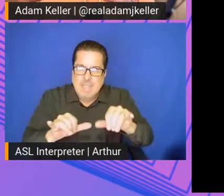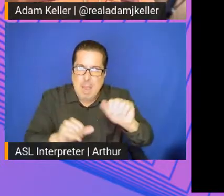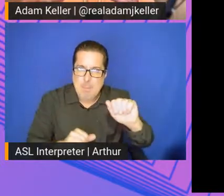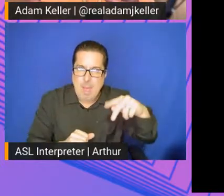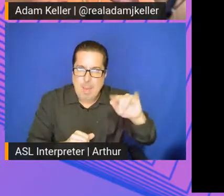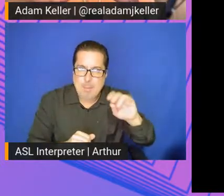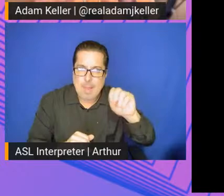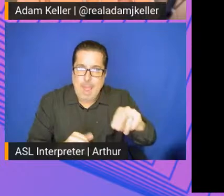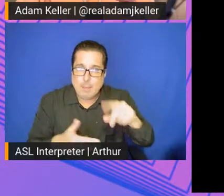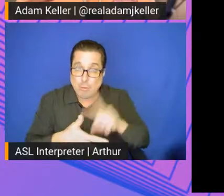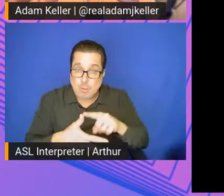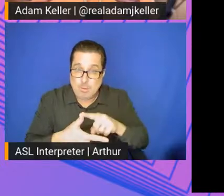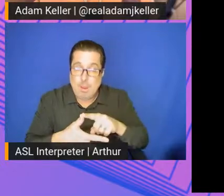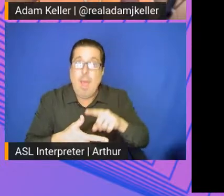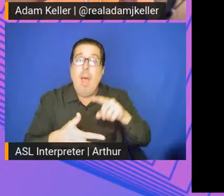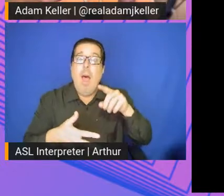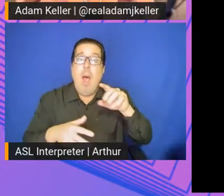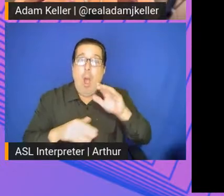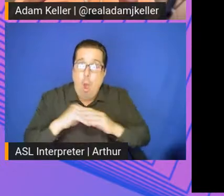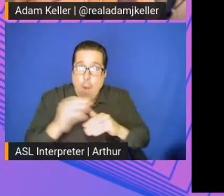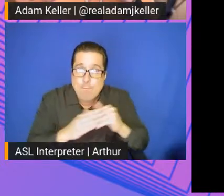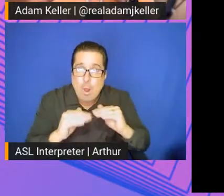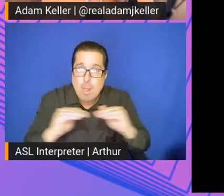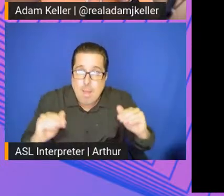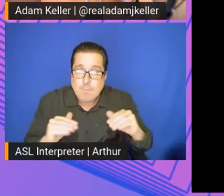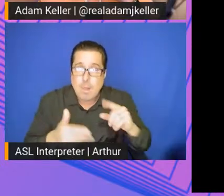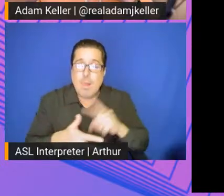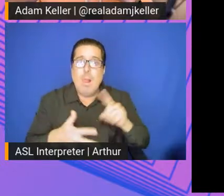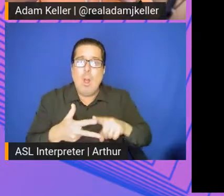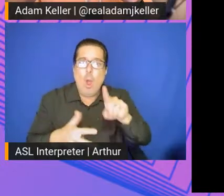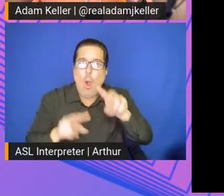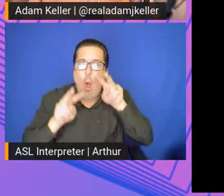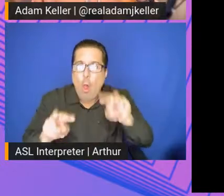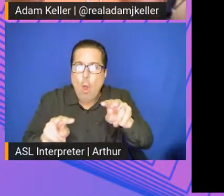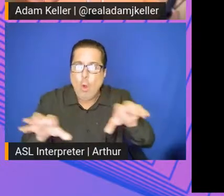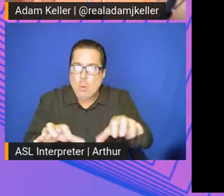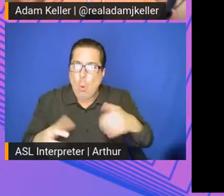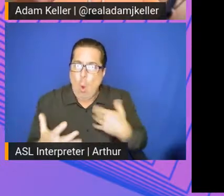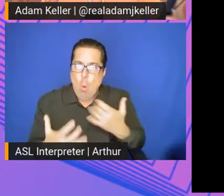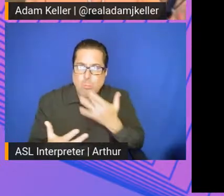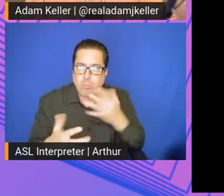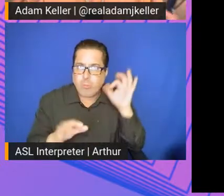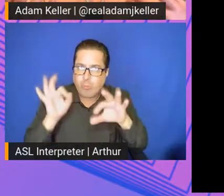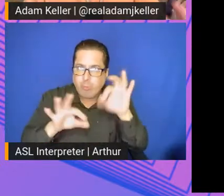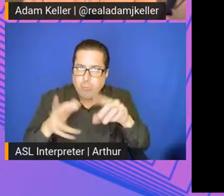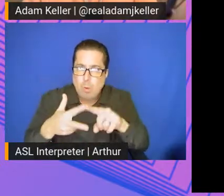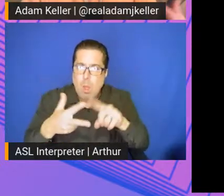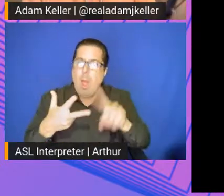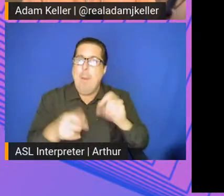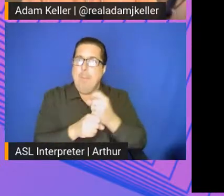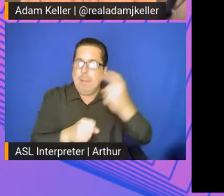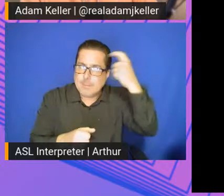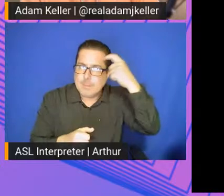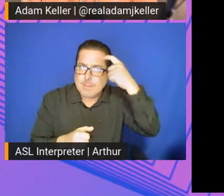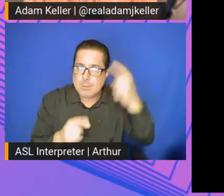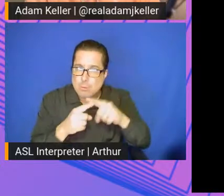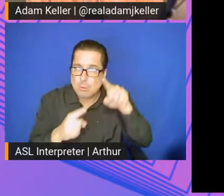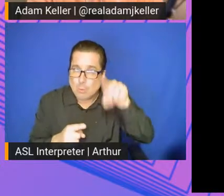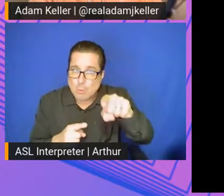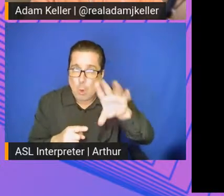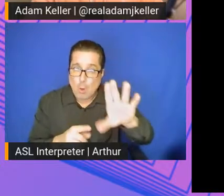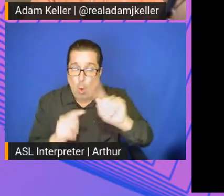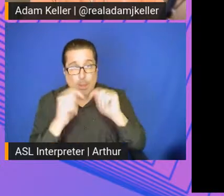comes down to is the comfort level and what you're looking to do, and what makes the most sense for you and your team and your